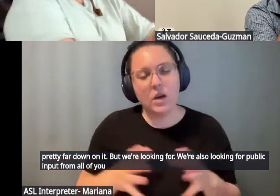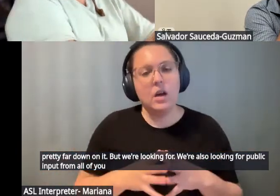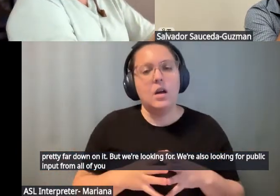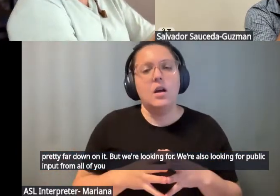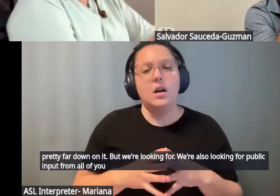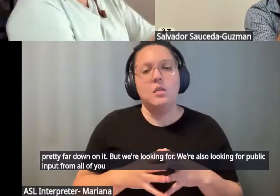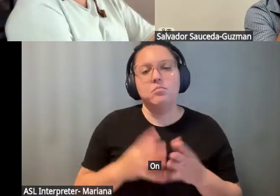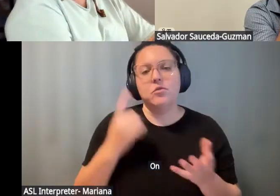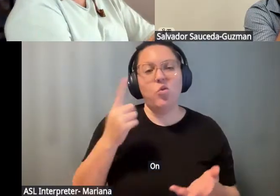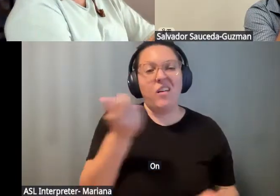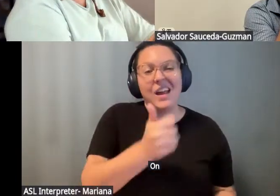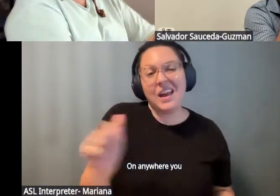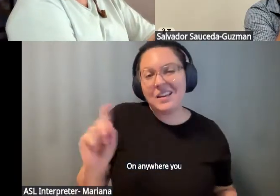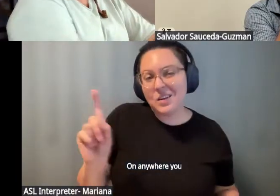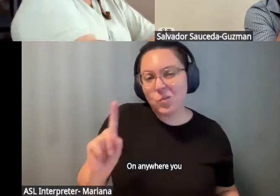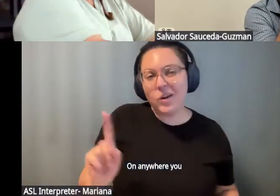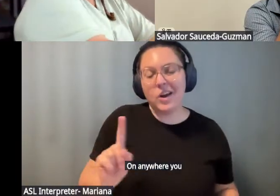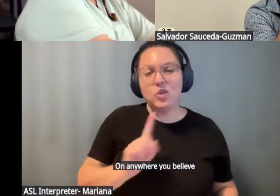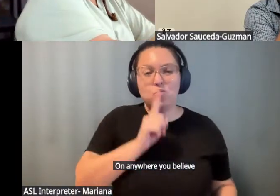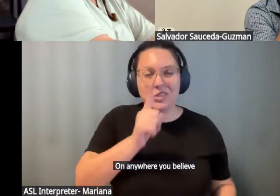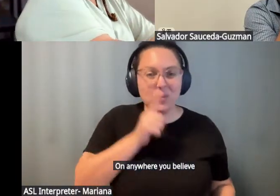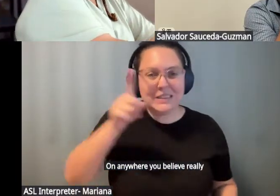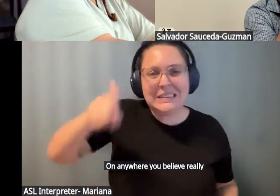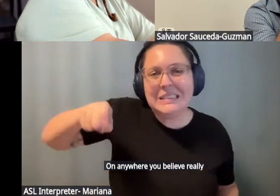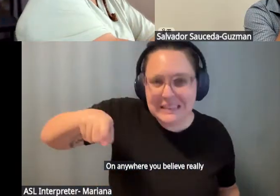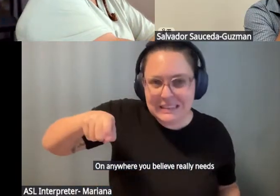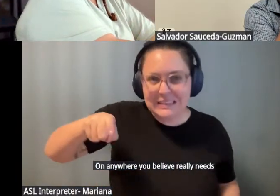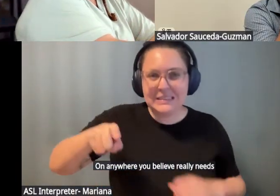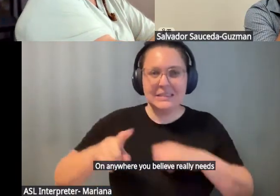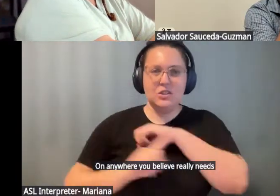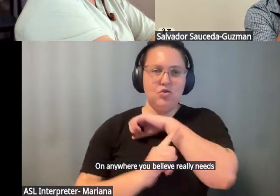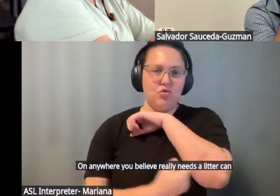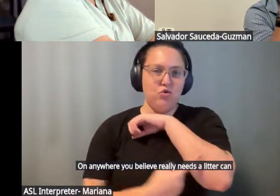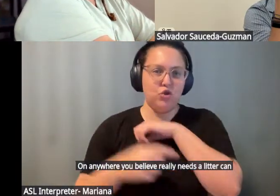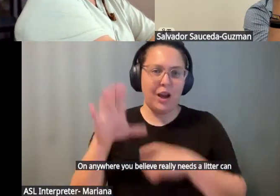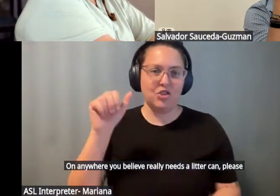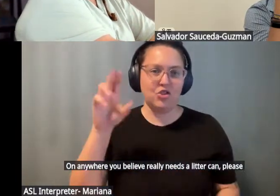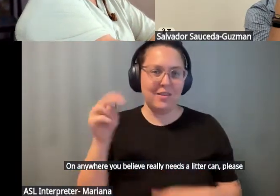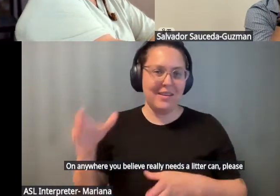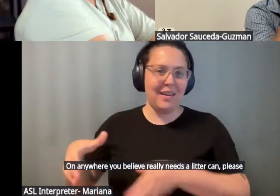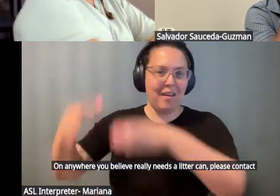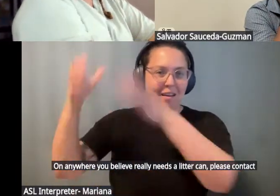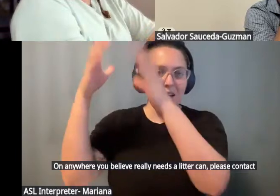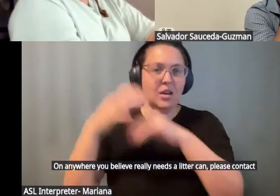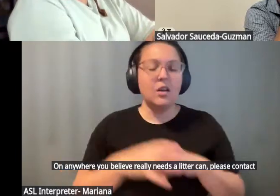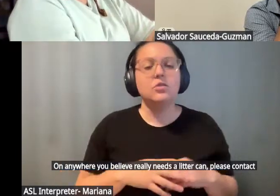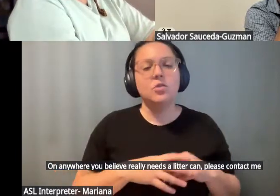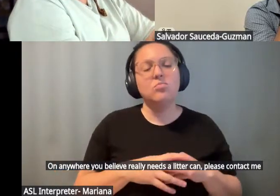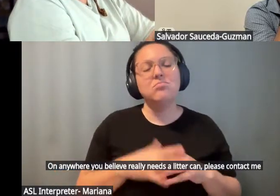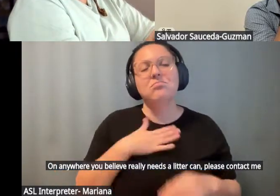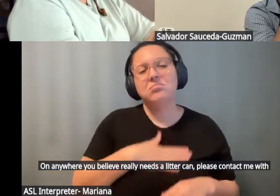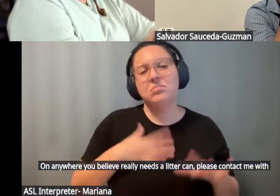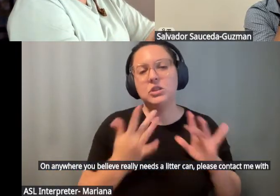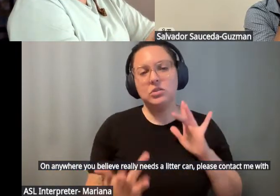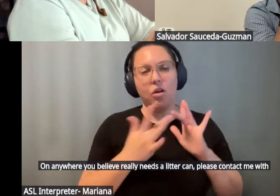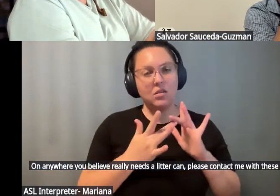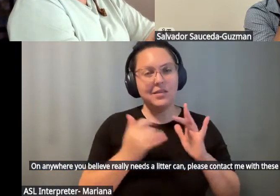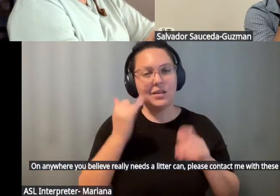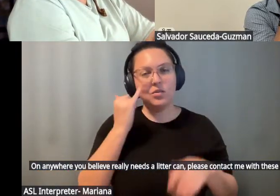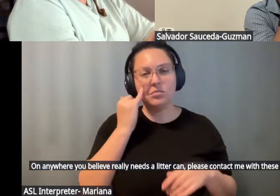anywhere you believe really needs a litter can. Please contact me with these